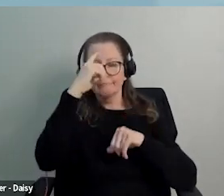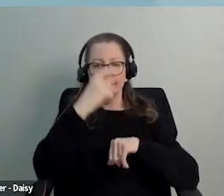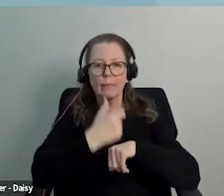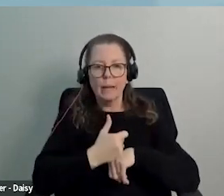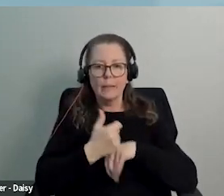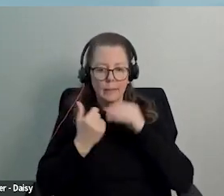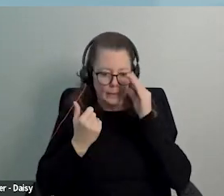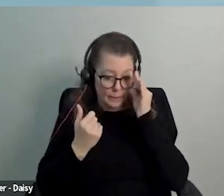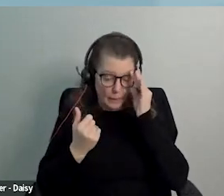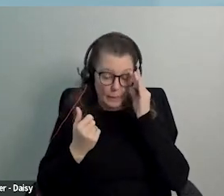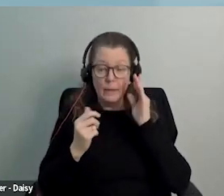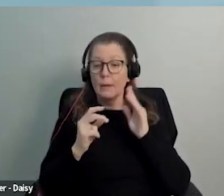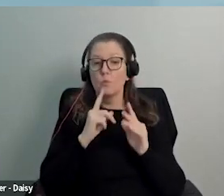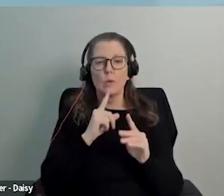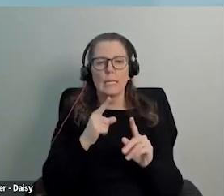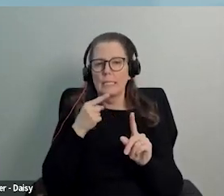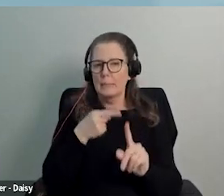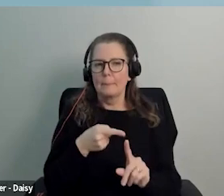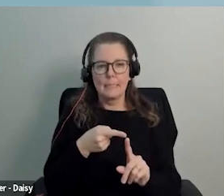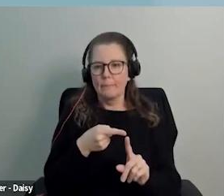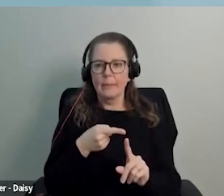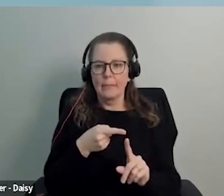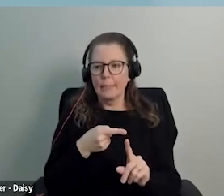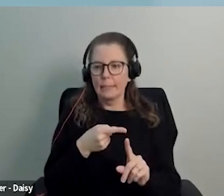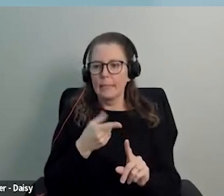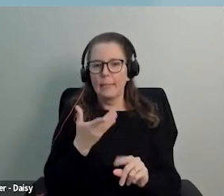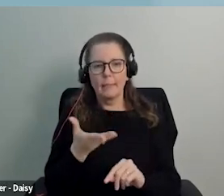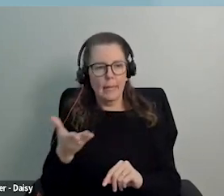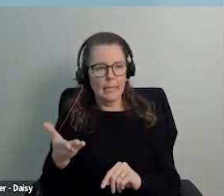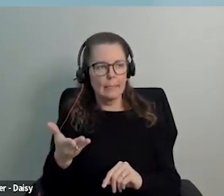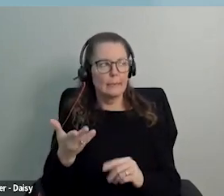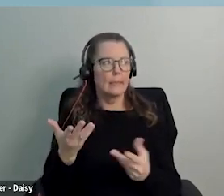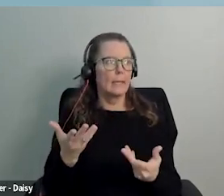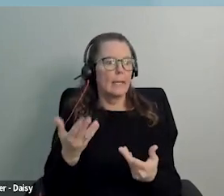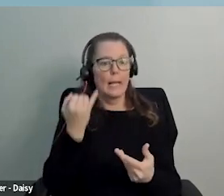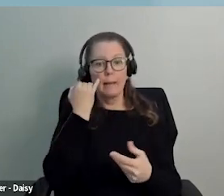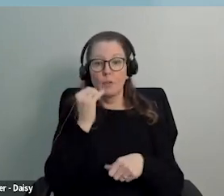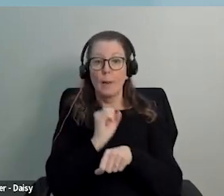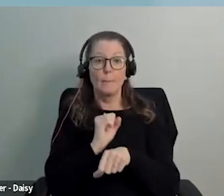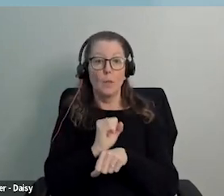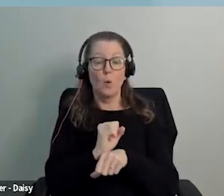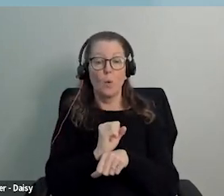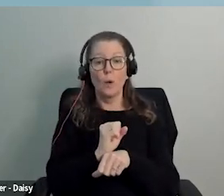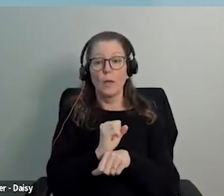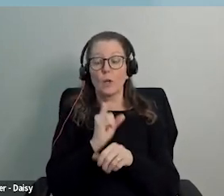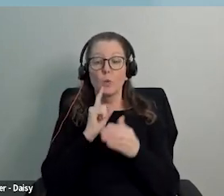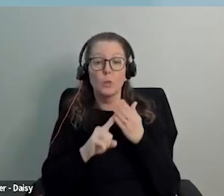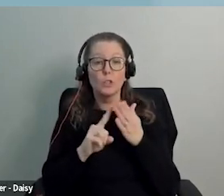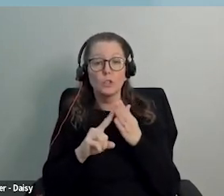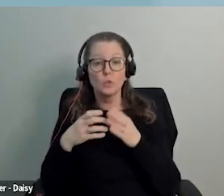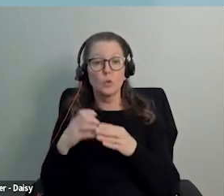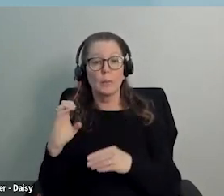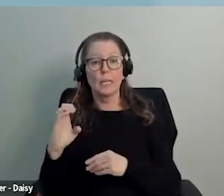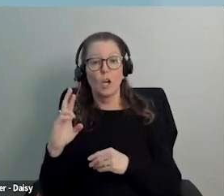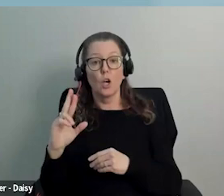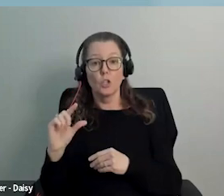lot of them are very specific towards specific things. So if it's an employee research group that focuses on